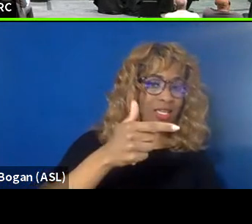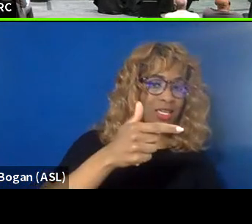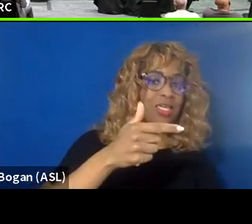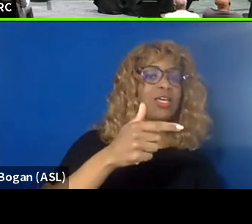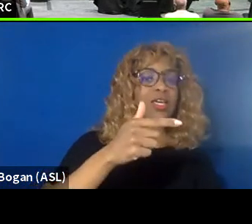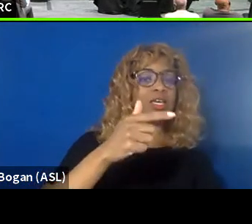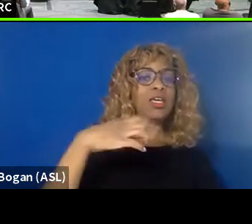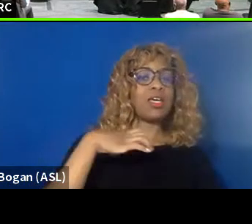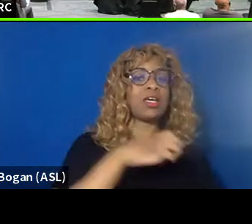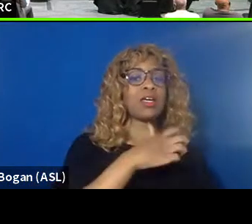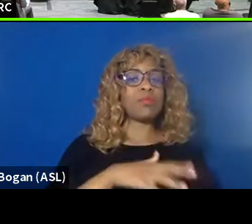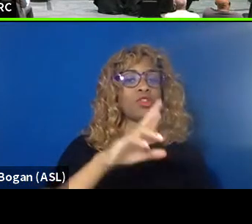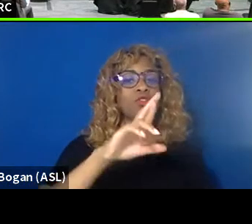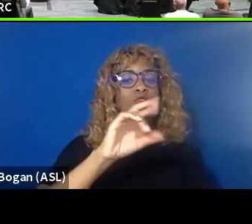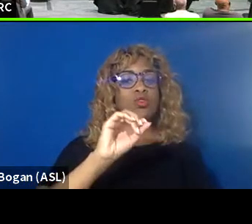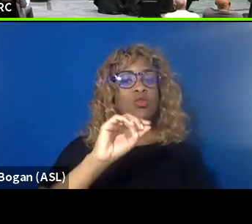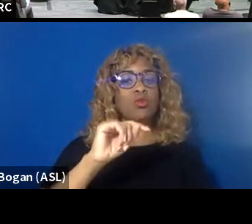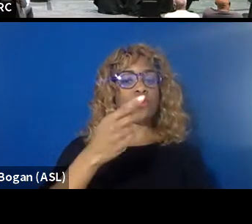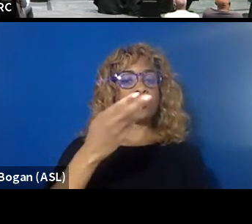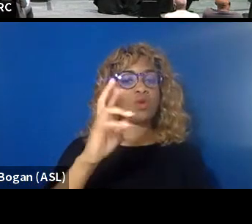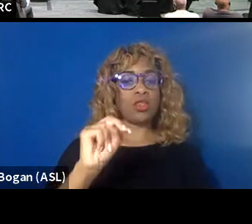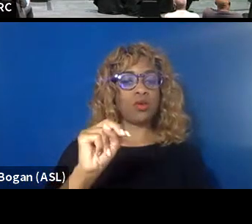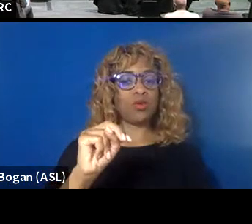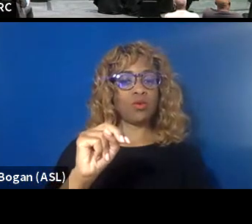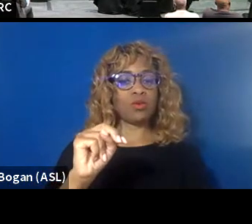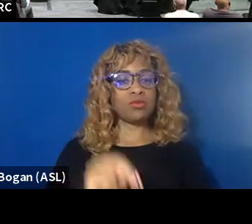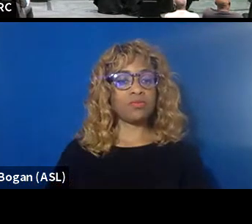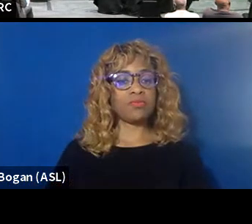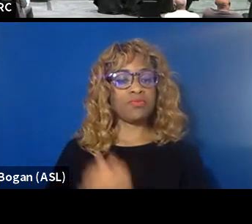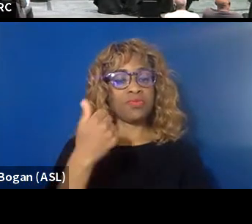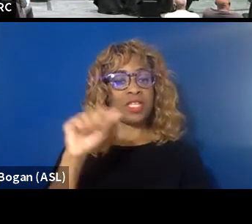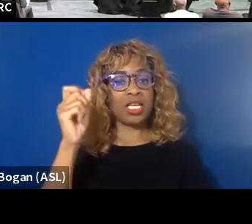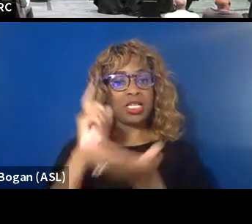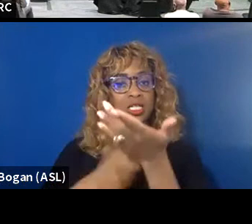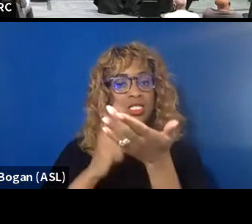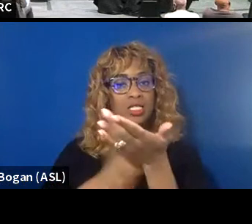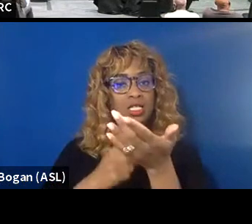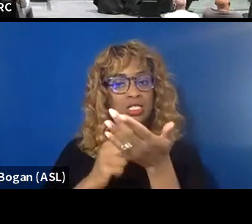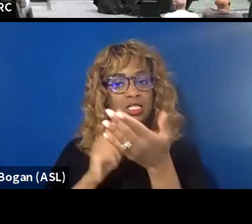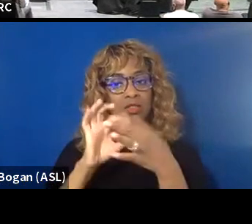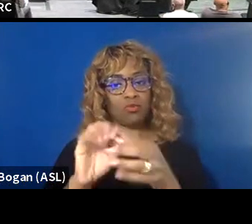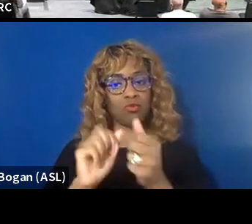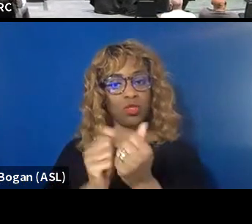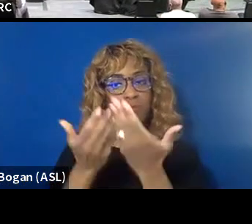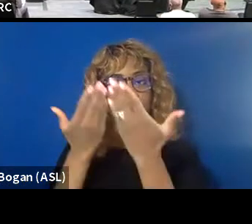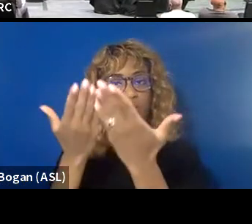by Rothorn. Second made by Commissioner Rothorn. Is there any discussion or debate on the motion?